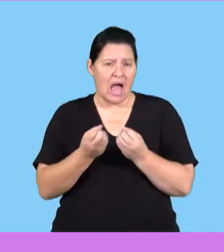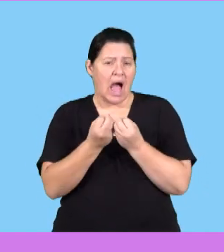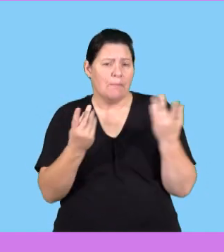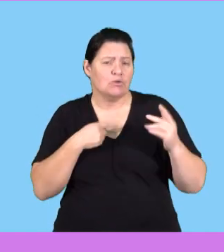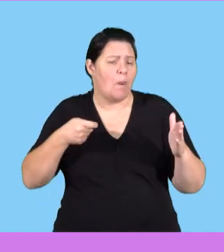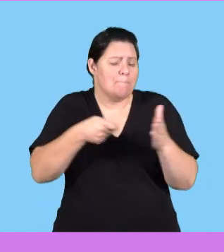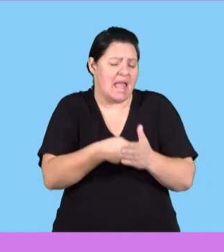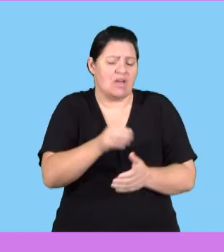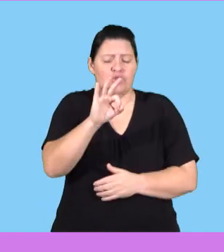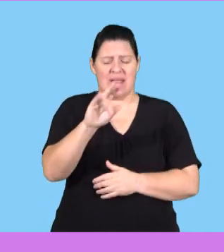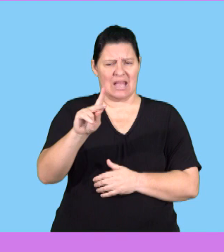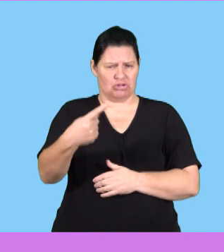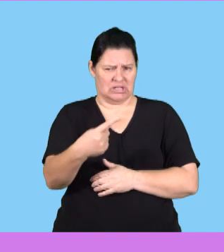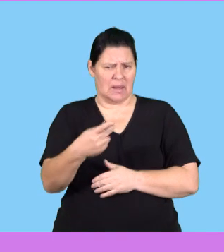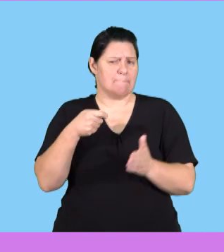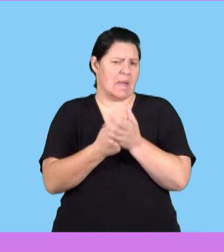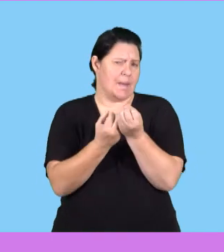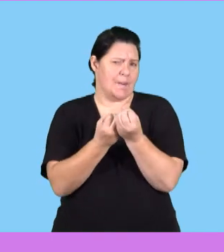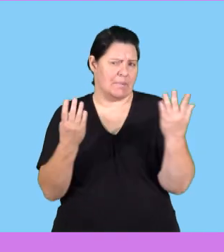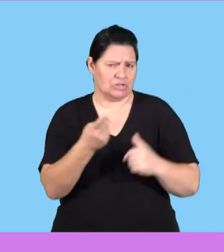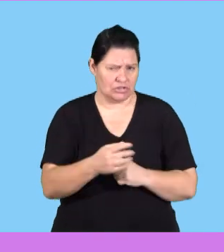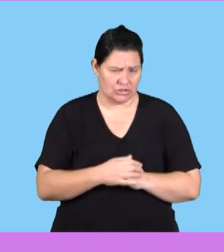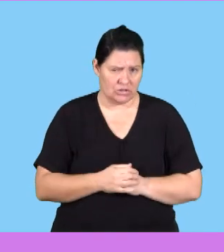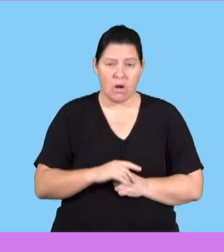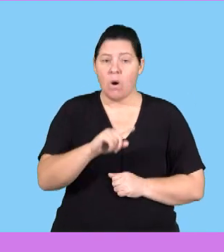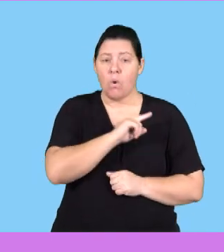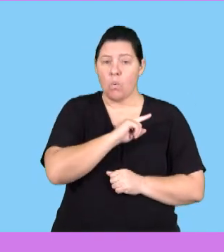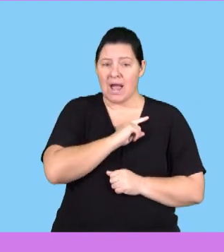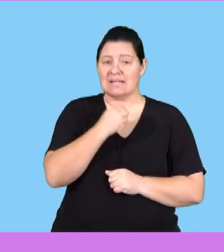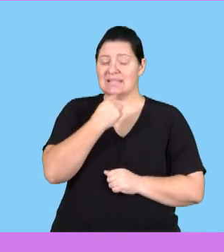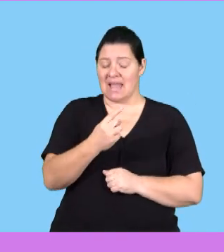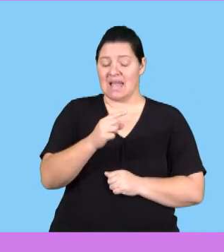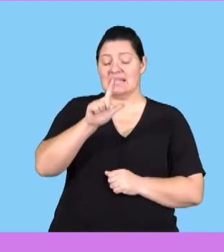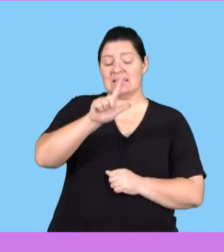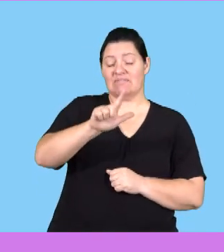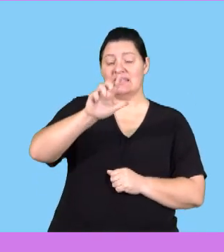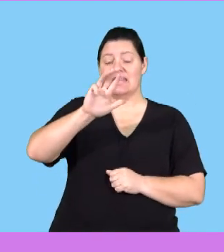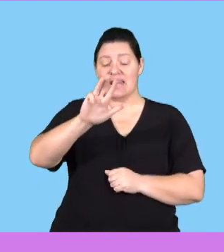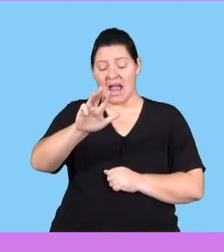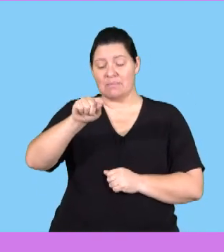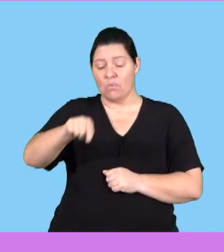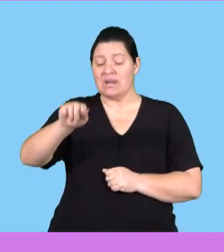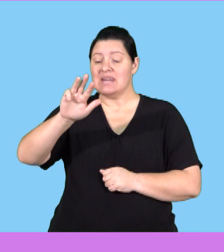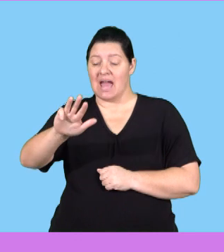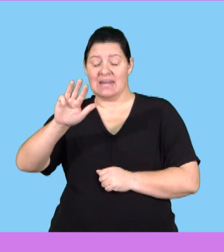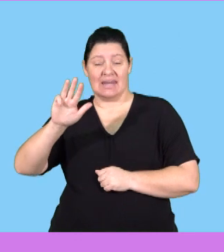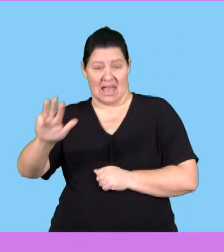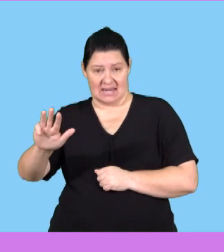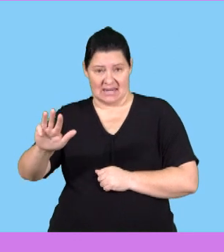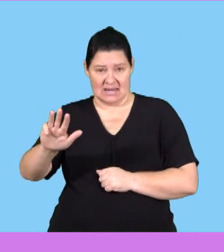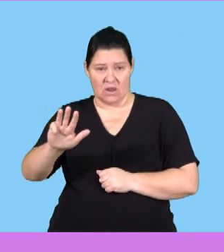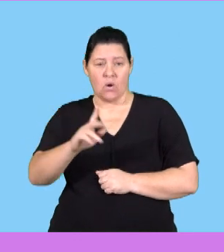for 3 kilograms of cheese? Okay, now, because it is written 79.99, remember